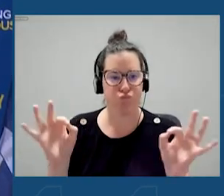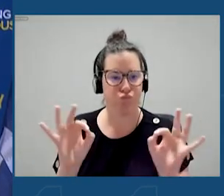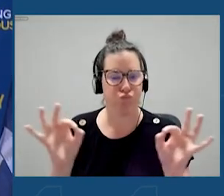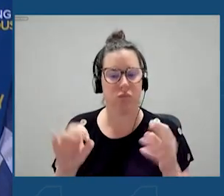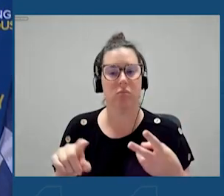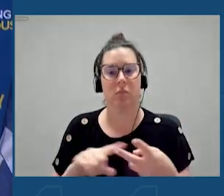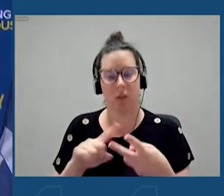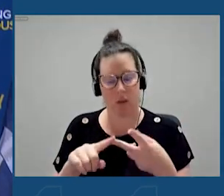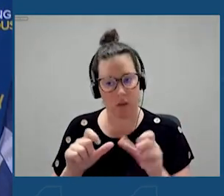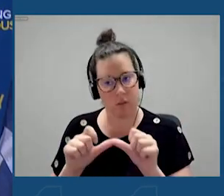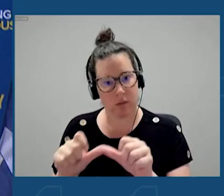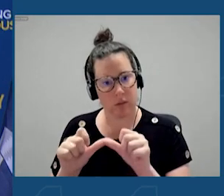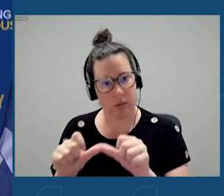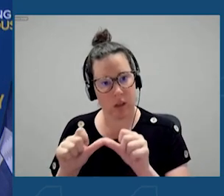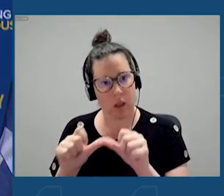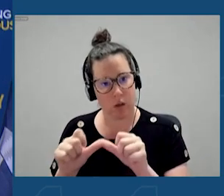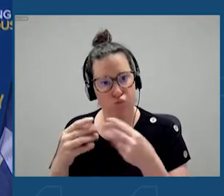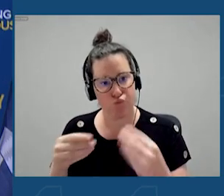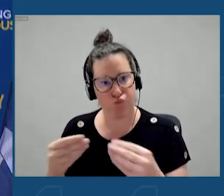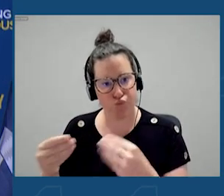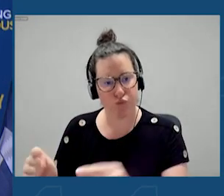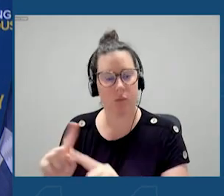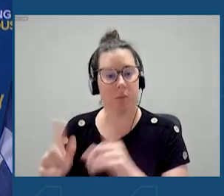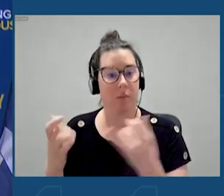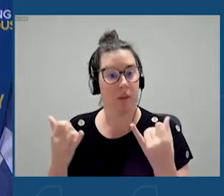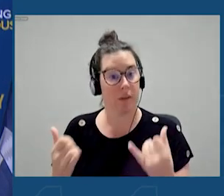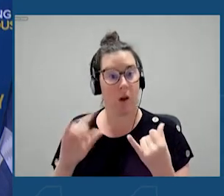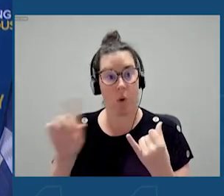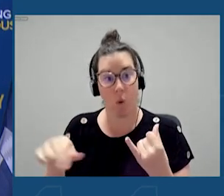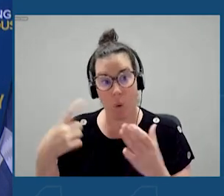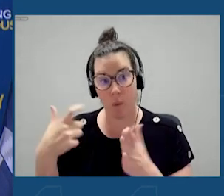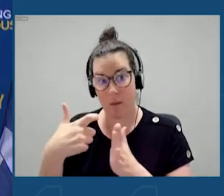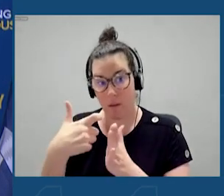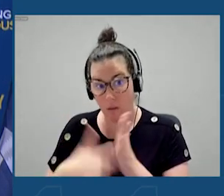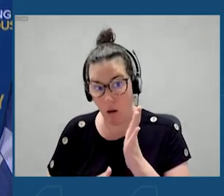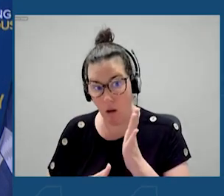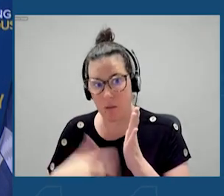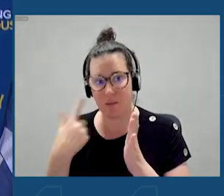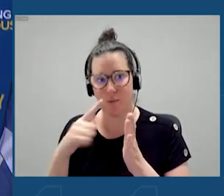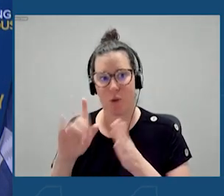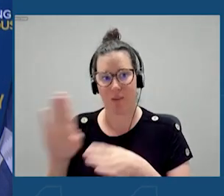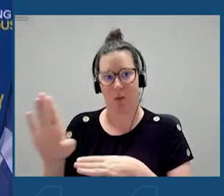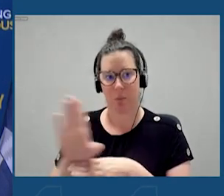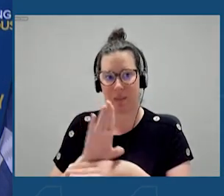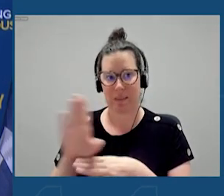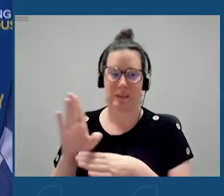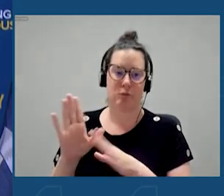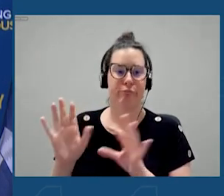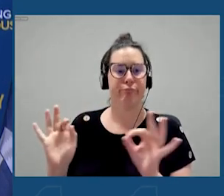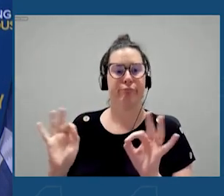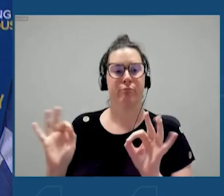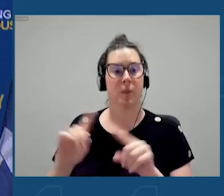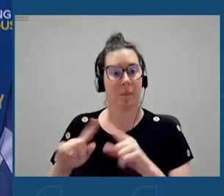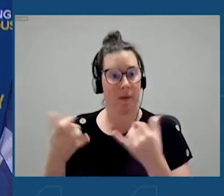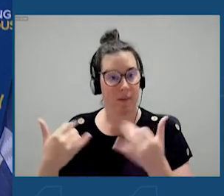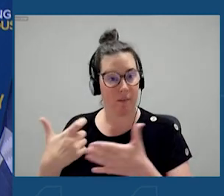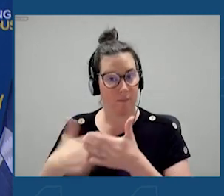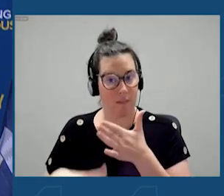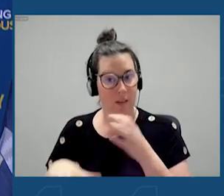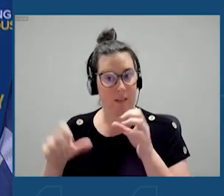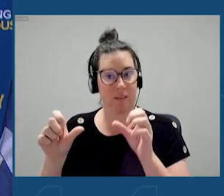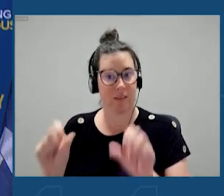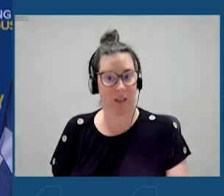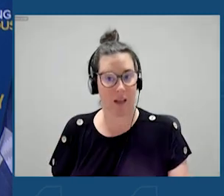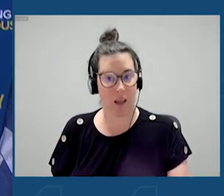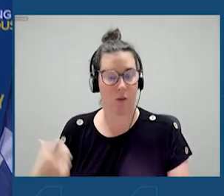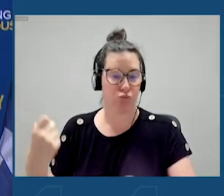kept operating. But now, instead of just being a cost of doing business, these fines now have the power to put these shops